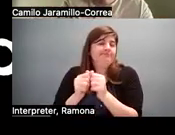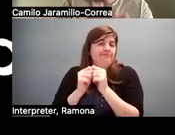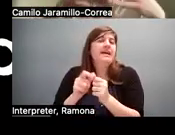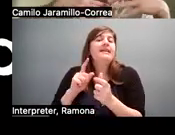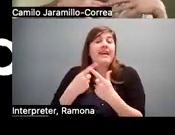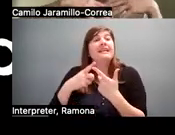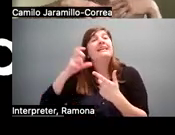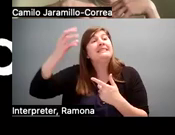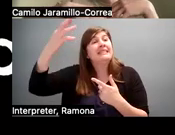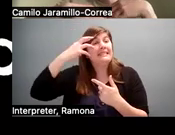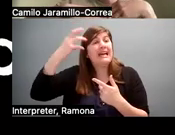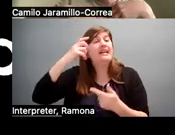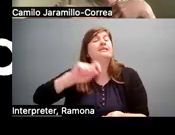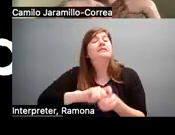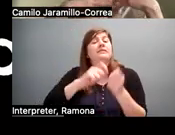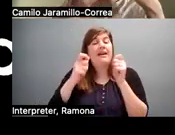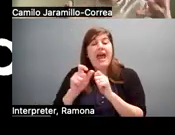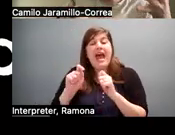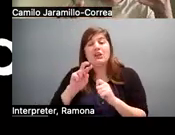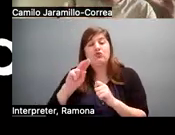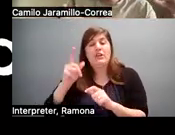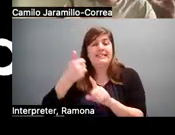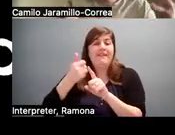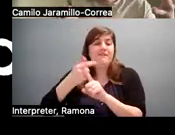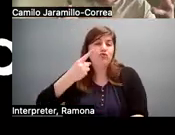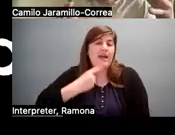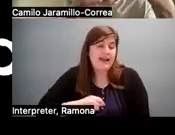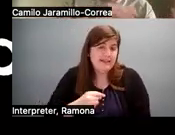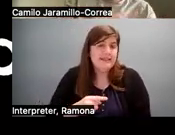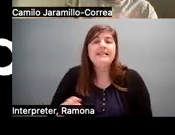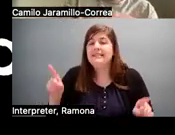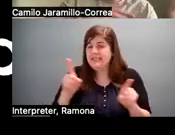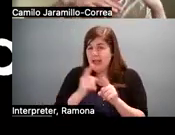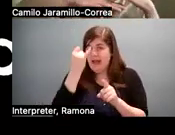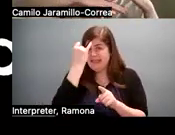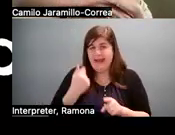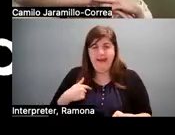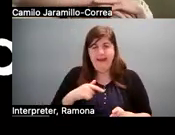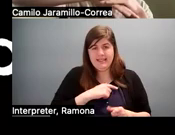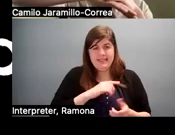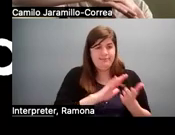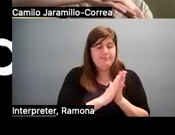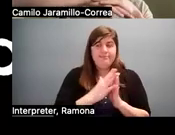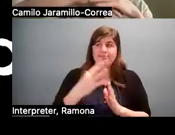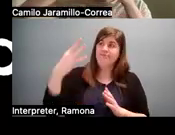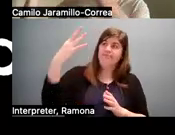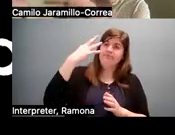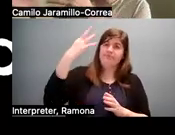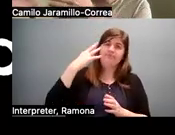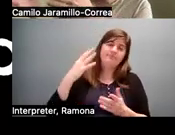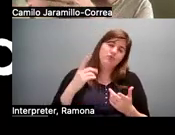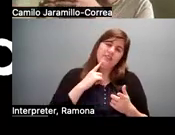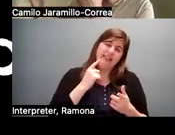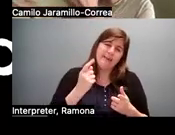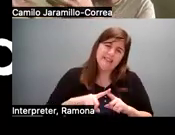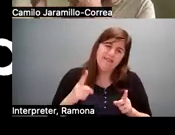red, just like our skin gets red under the sun. Asteroid also turned red, not for the same reason because our skin is made from one thing. Asteroids are